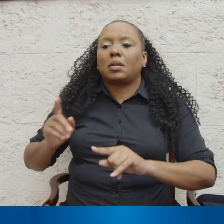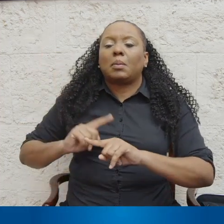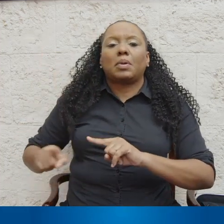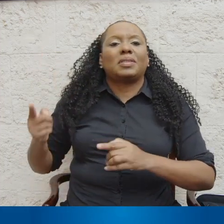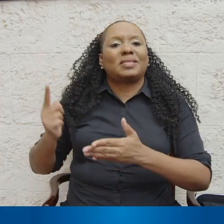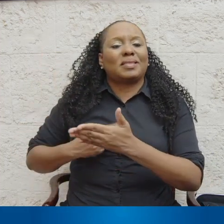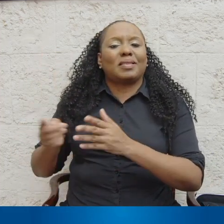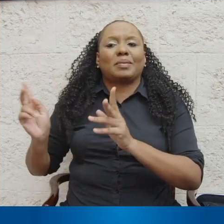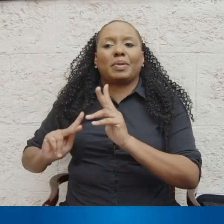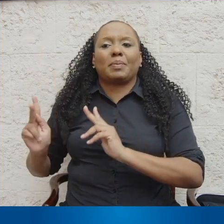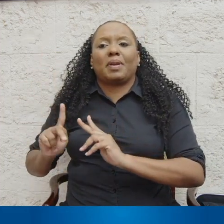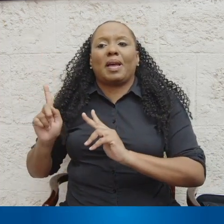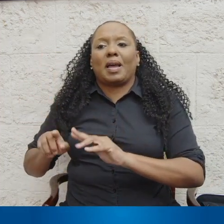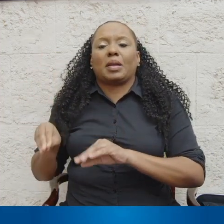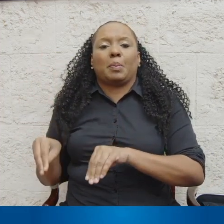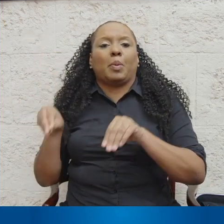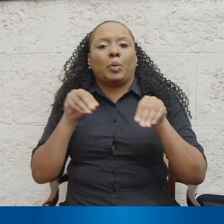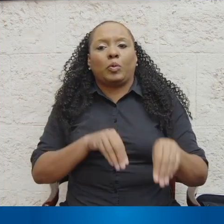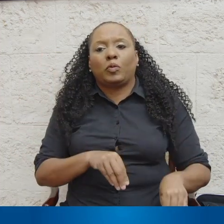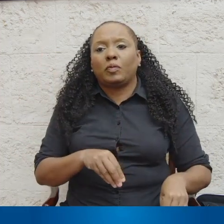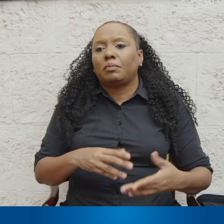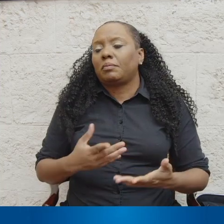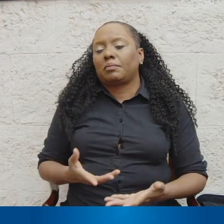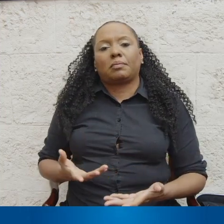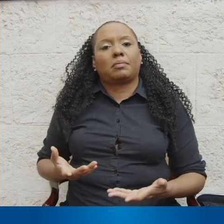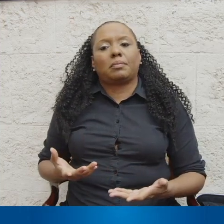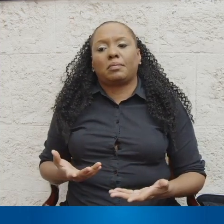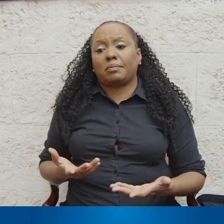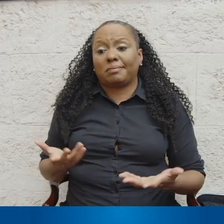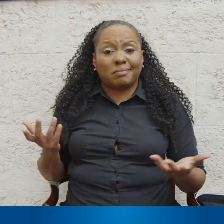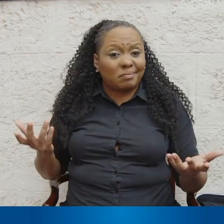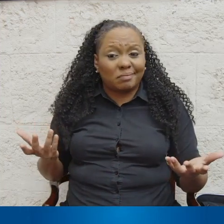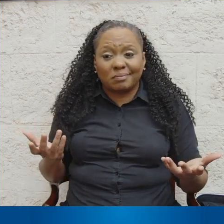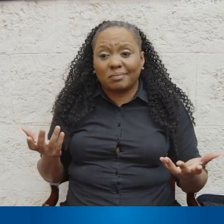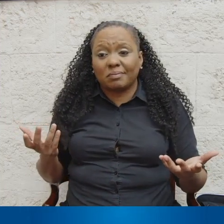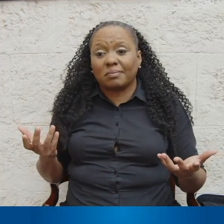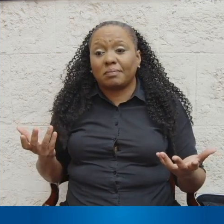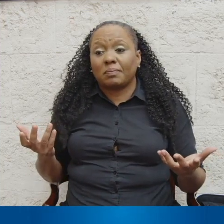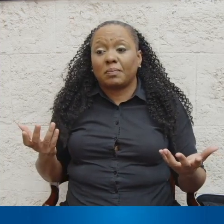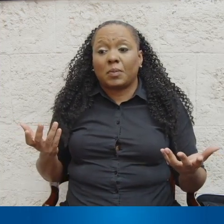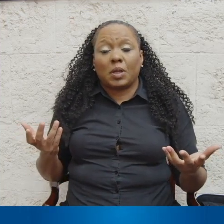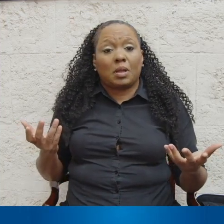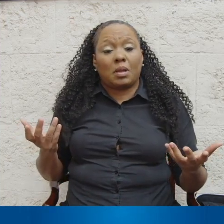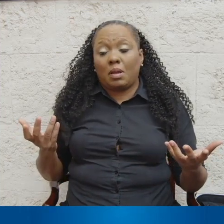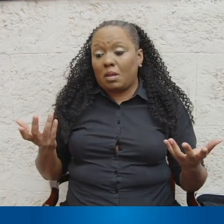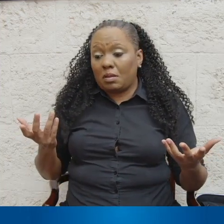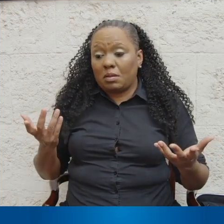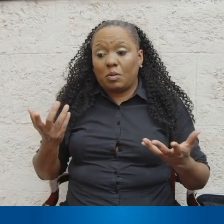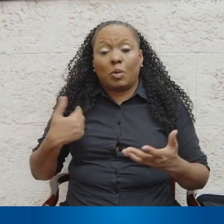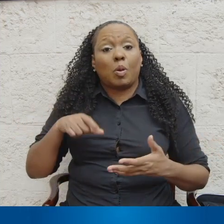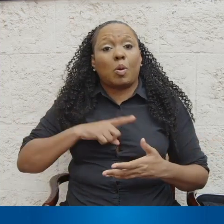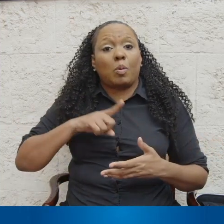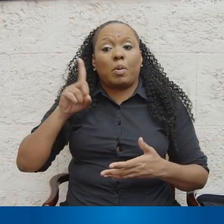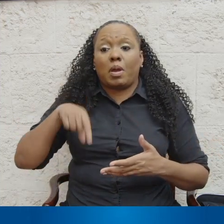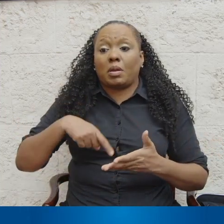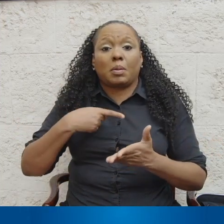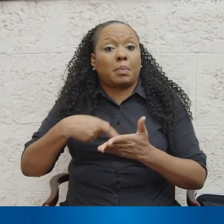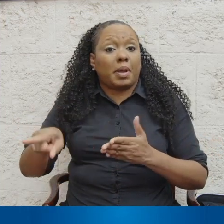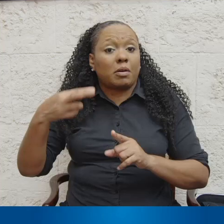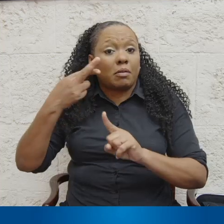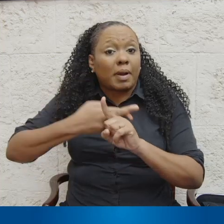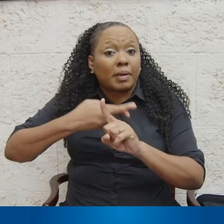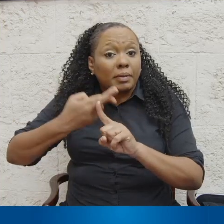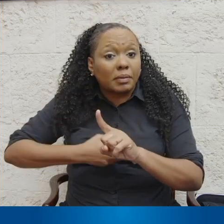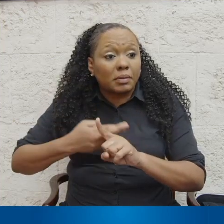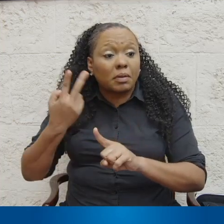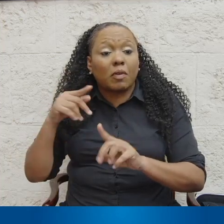places, rented a lot of places for people, but we got to a point where we did not have any other facilities to rent or any other places